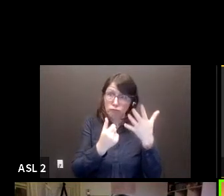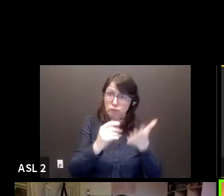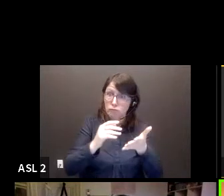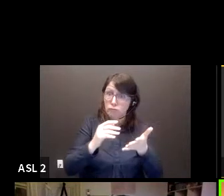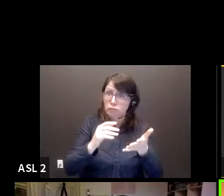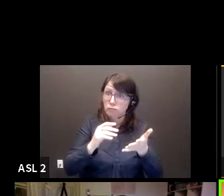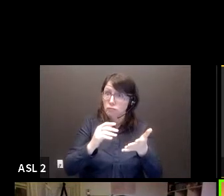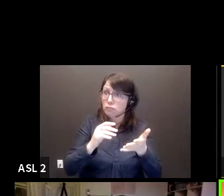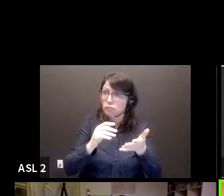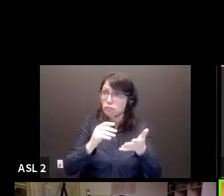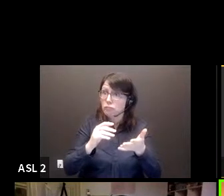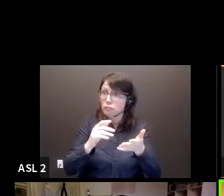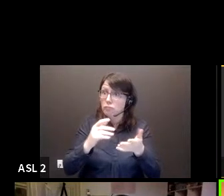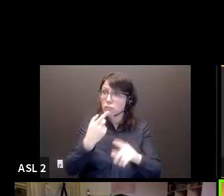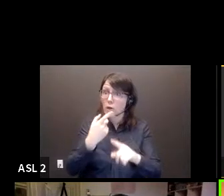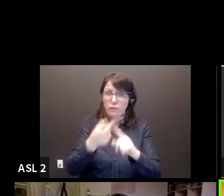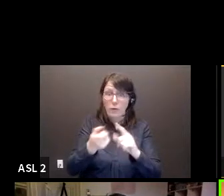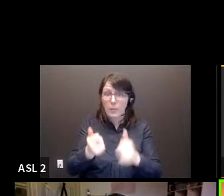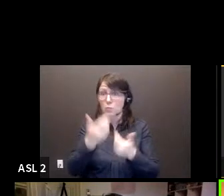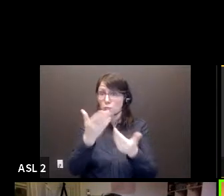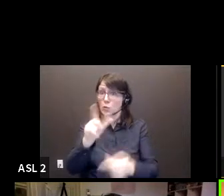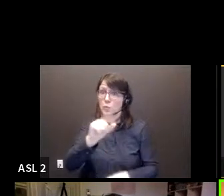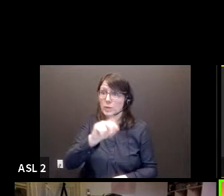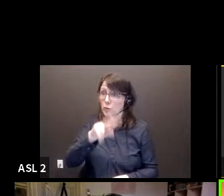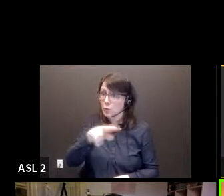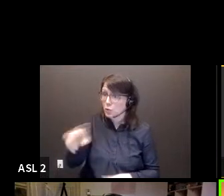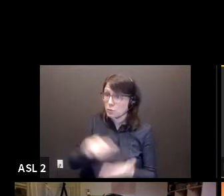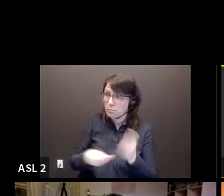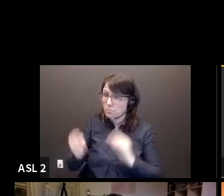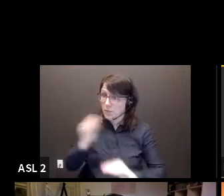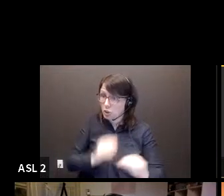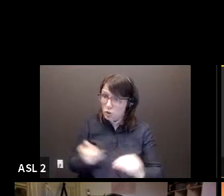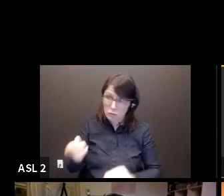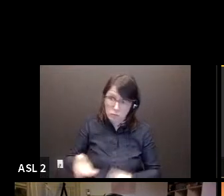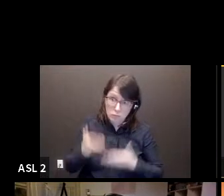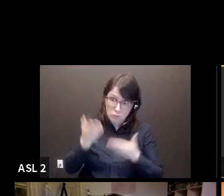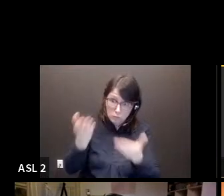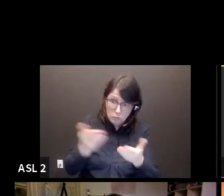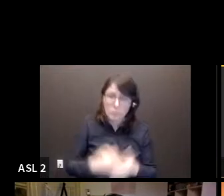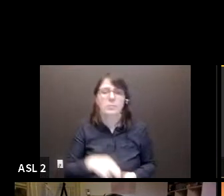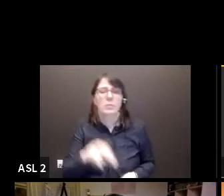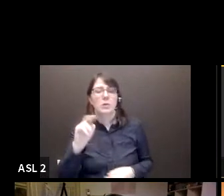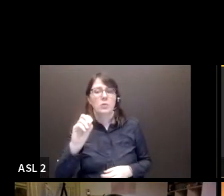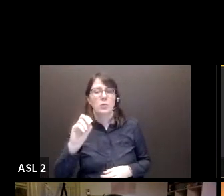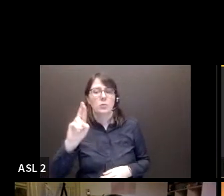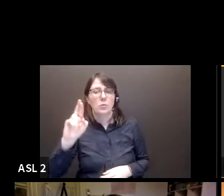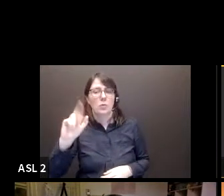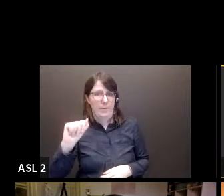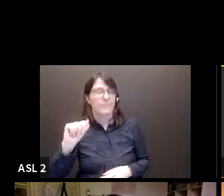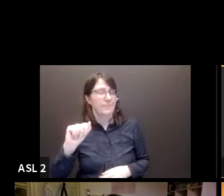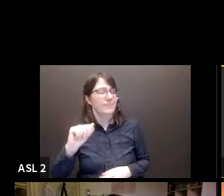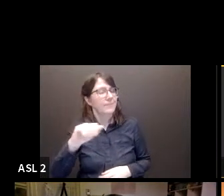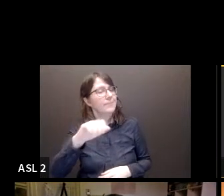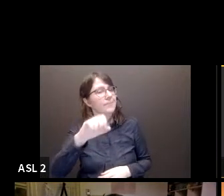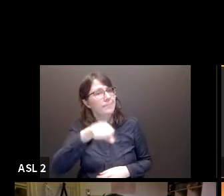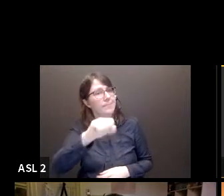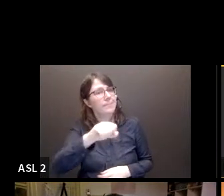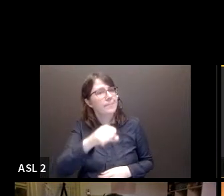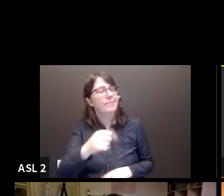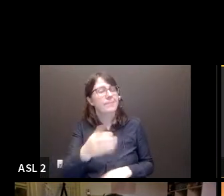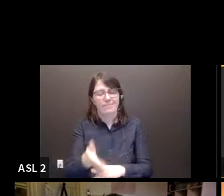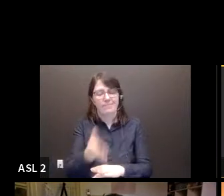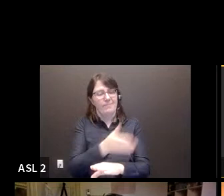proposed 2022 budget yeah um as we've discussed in previous